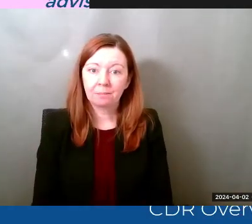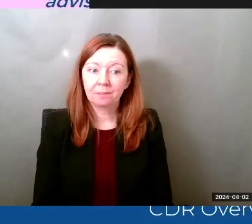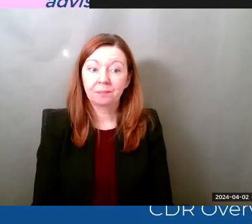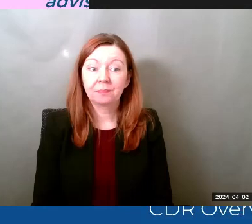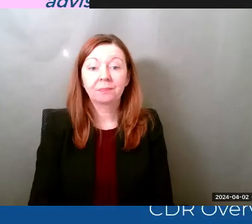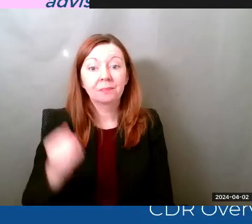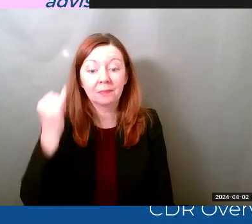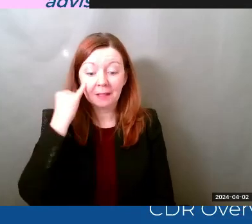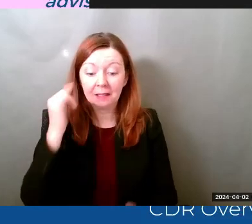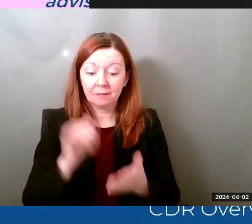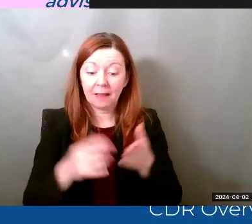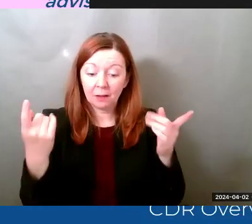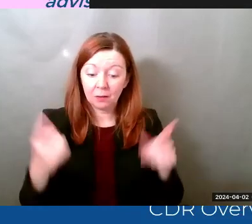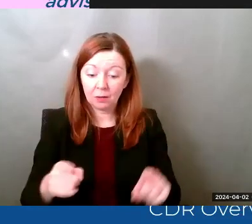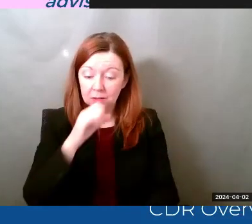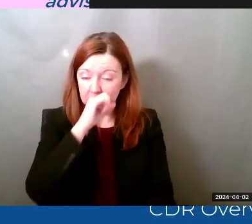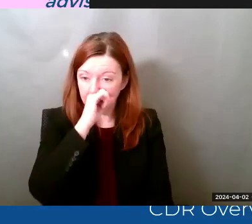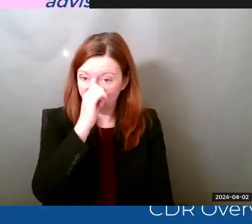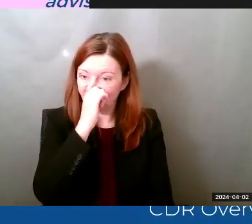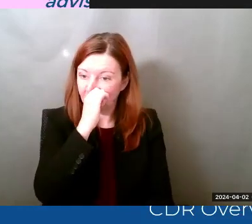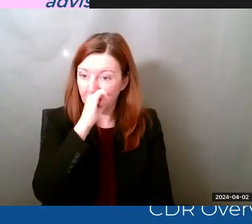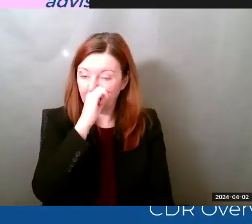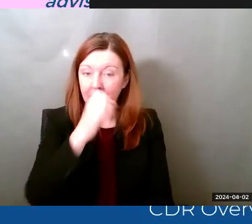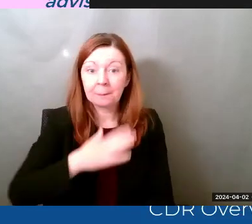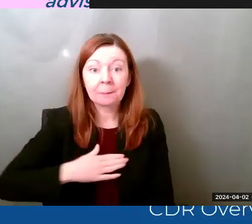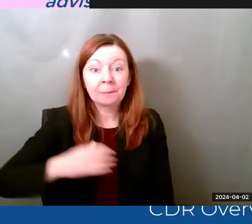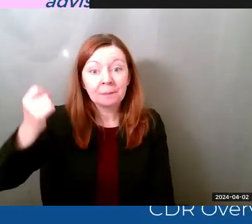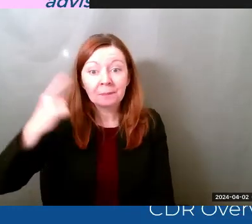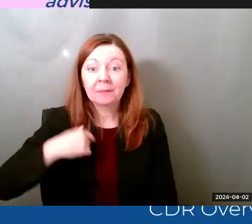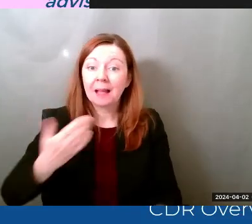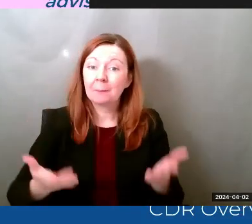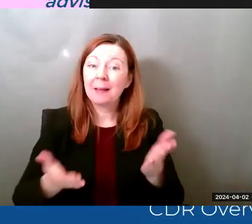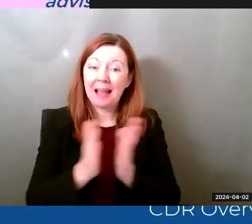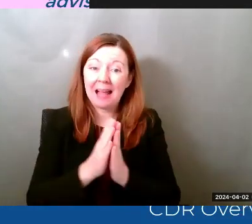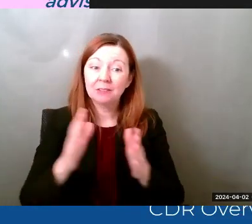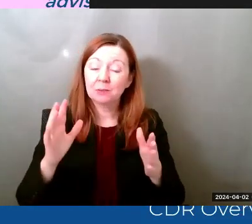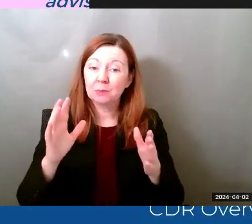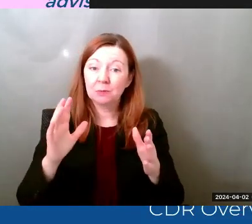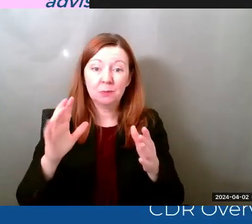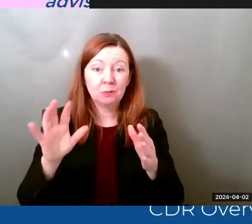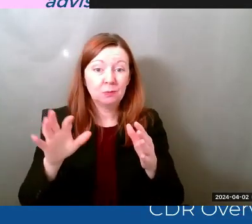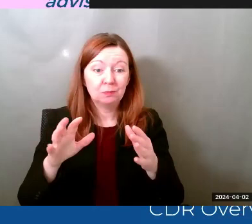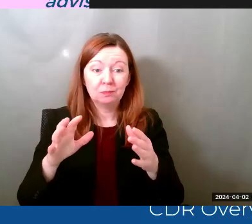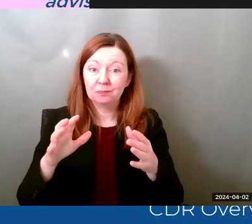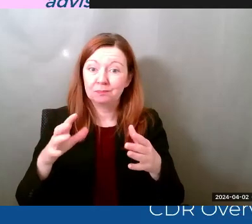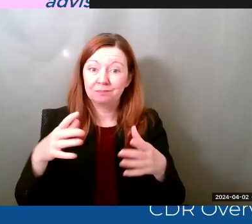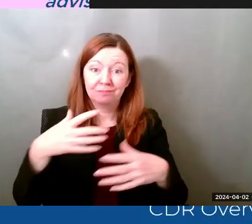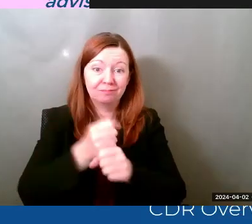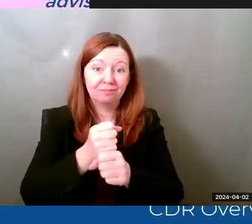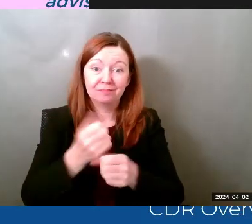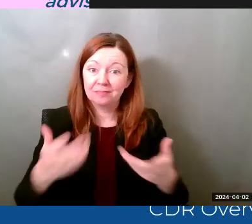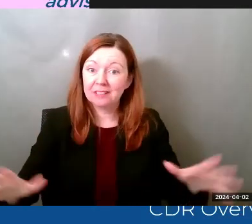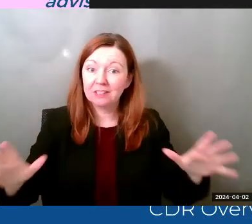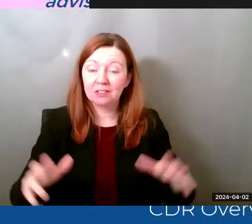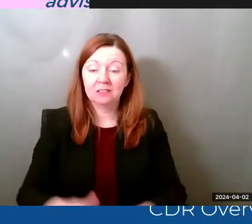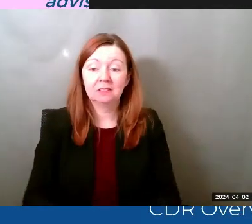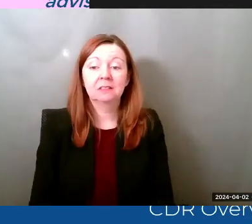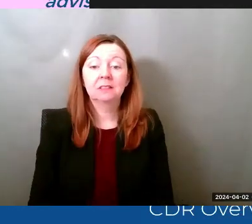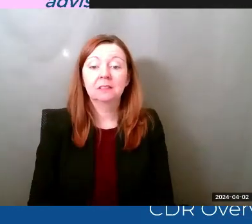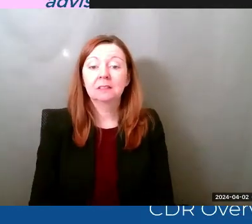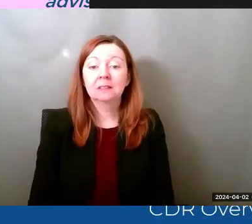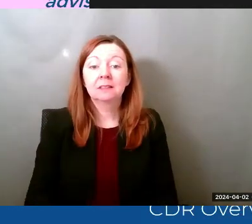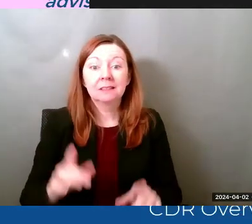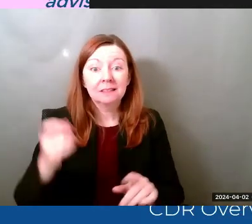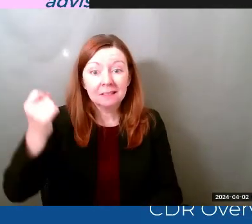If this occurs, please note I may ask you to wrap up your comment. Please also